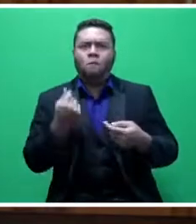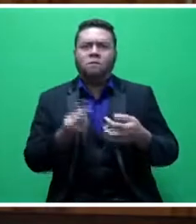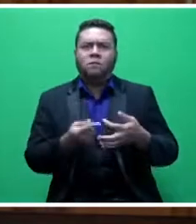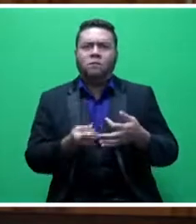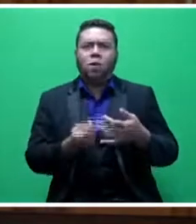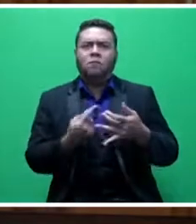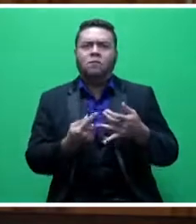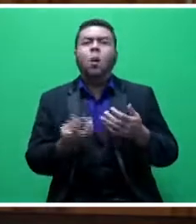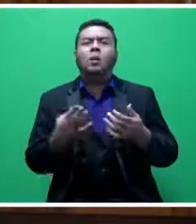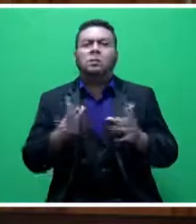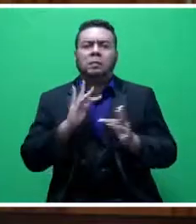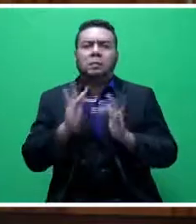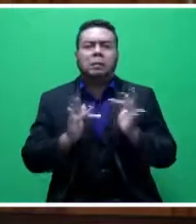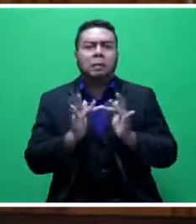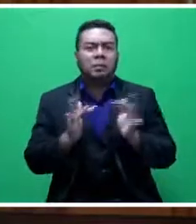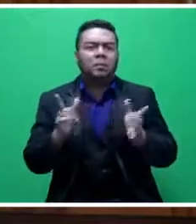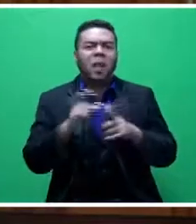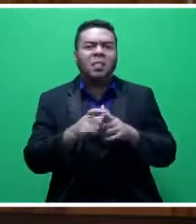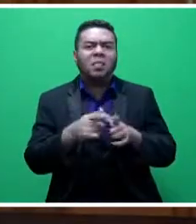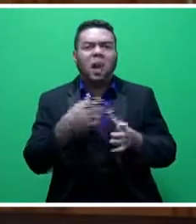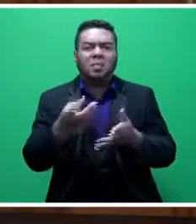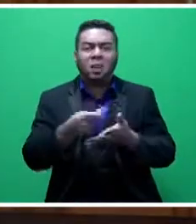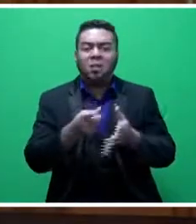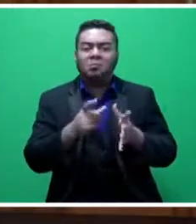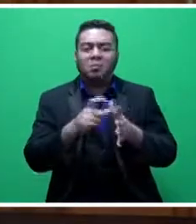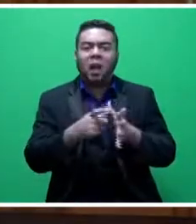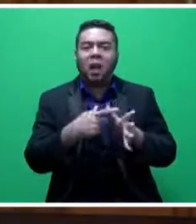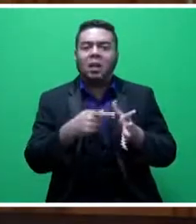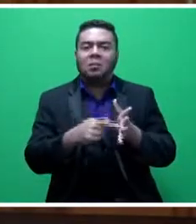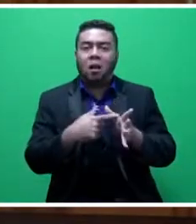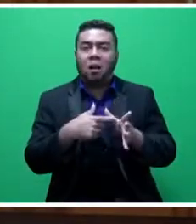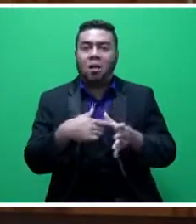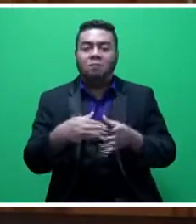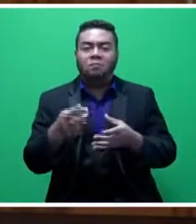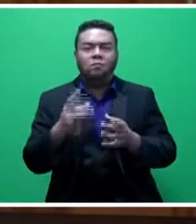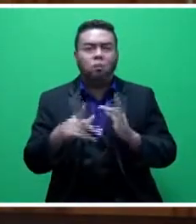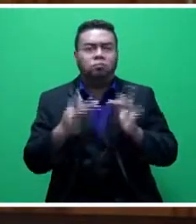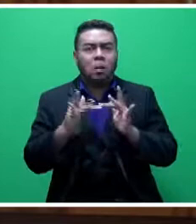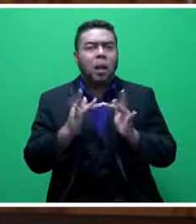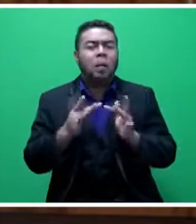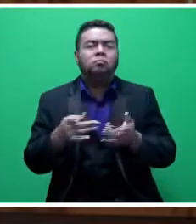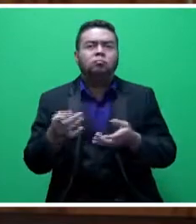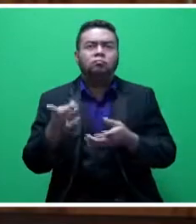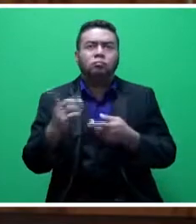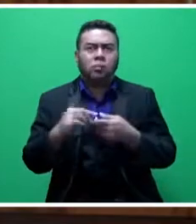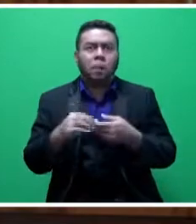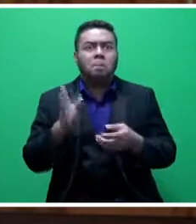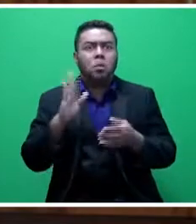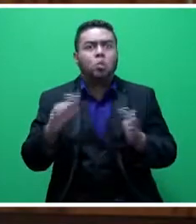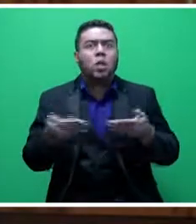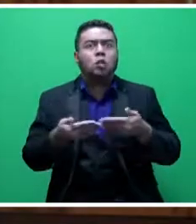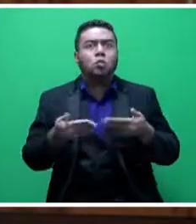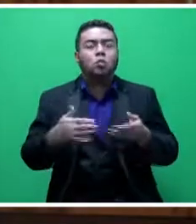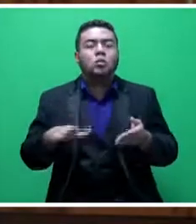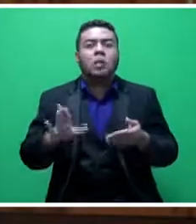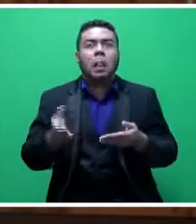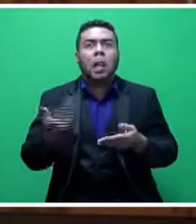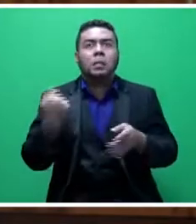levy under the Telecommunications Act. That data levy, Mr. Speaker, sir, was introduced last year to set up a